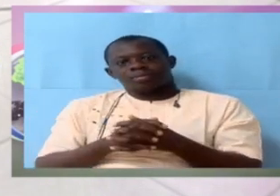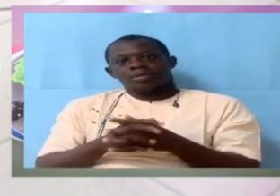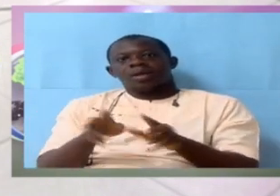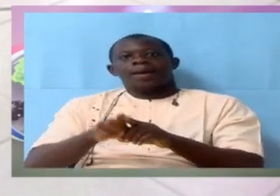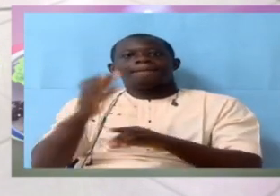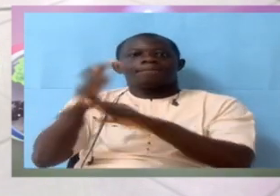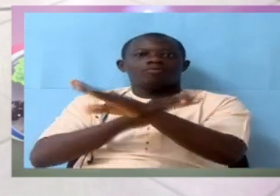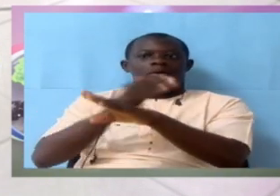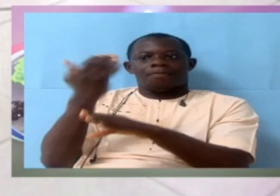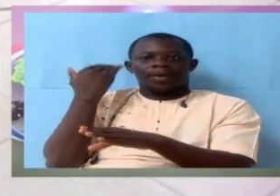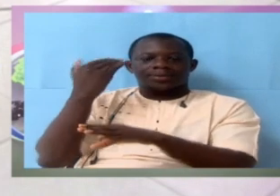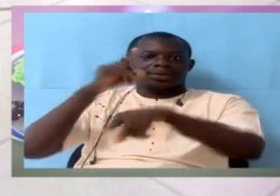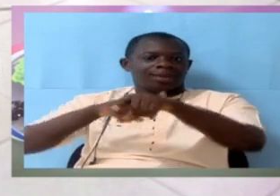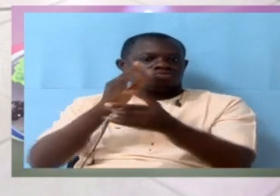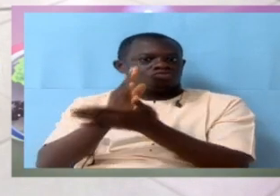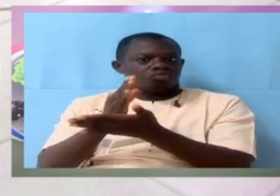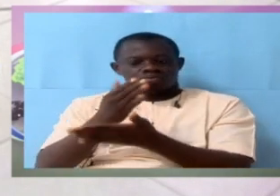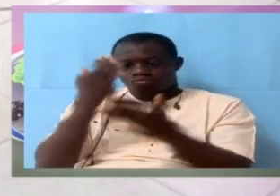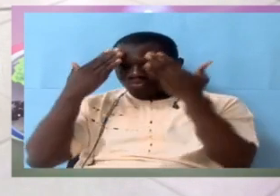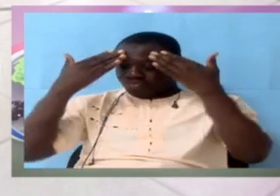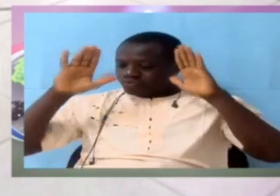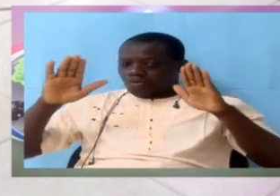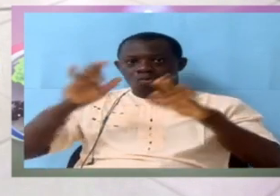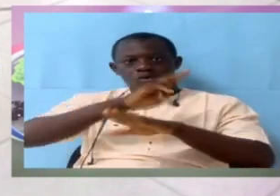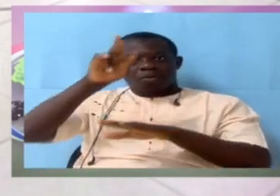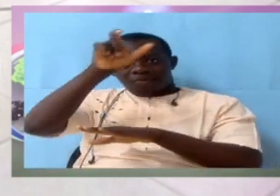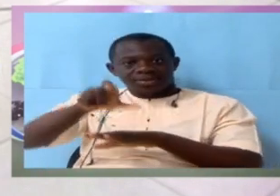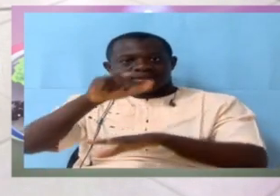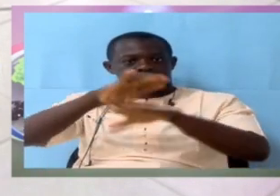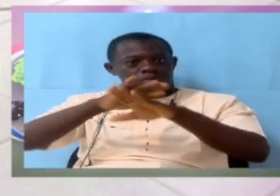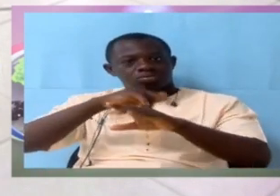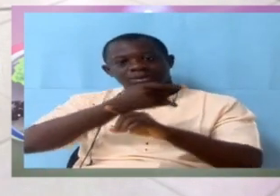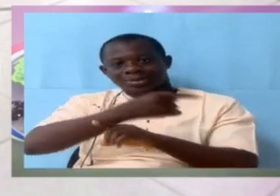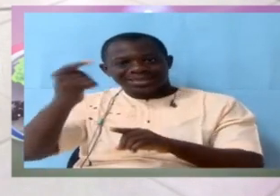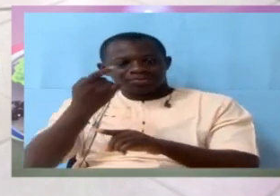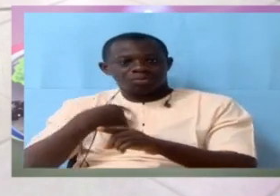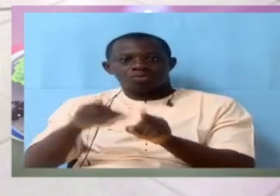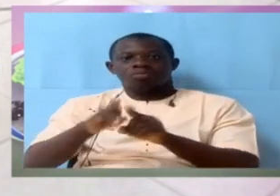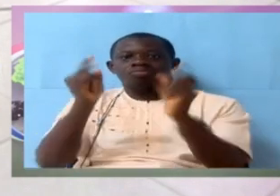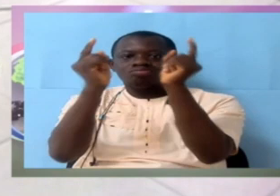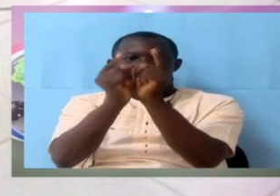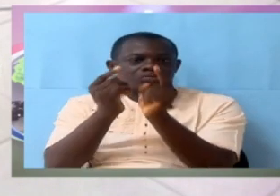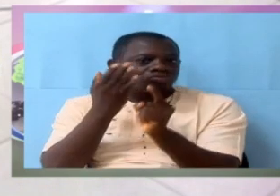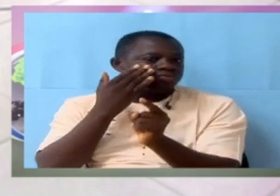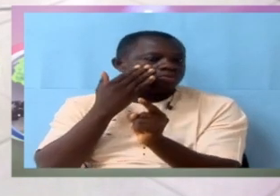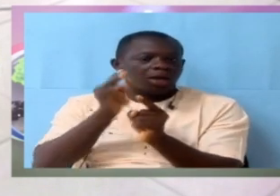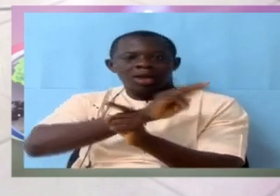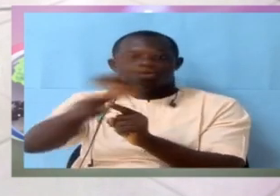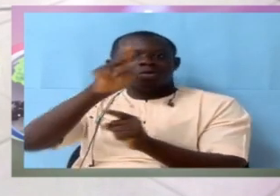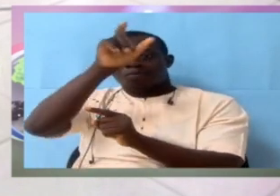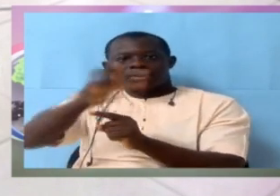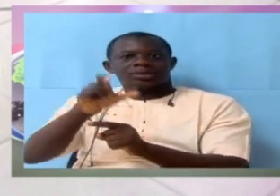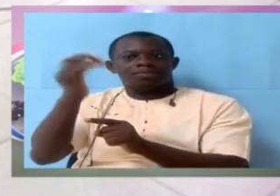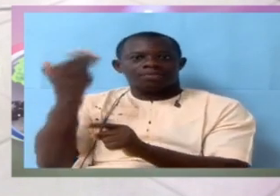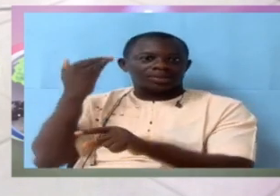But at that time, I didn't know anybody among them. I was not acquainted to any one of them at the time. Even that